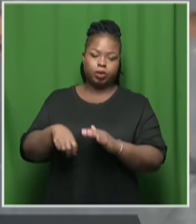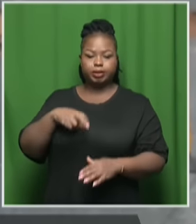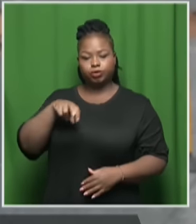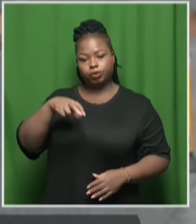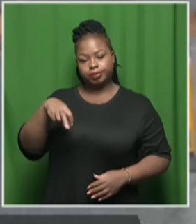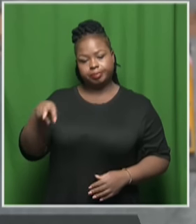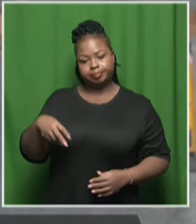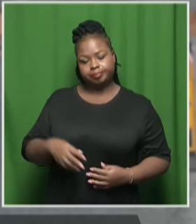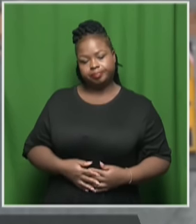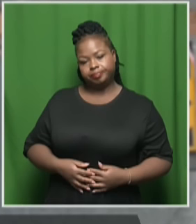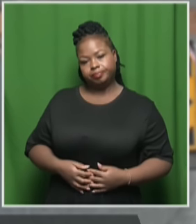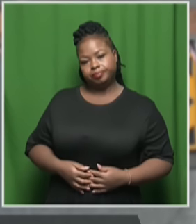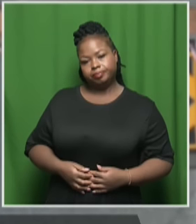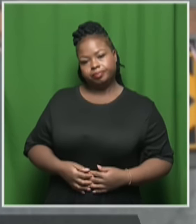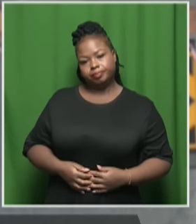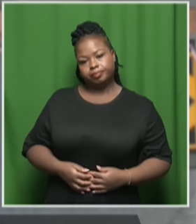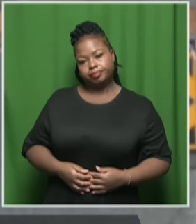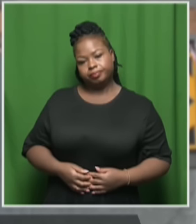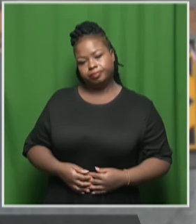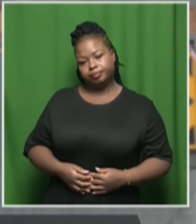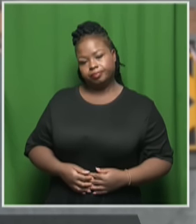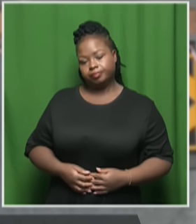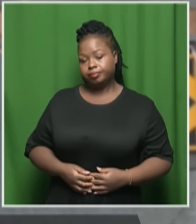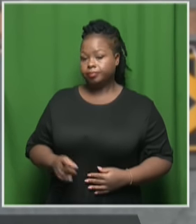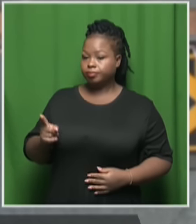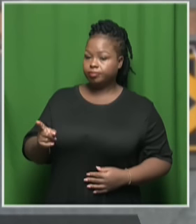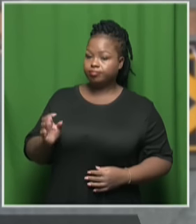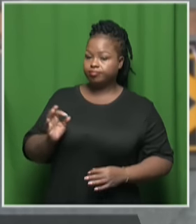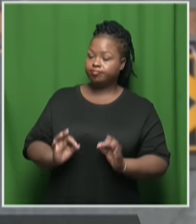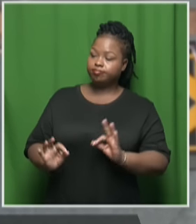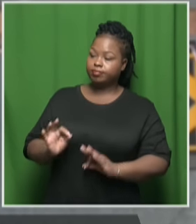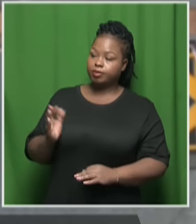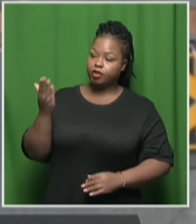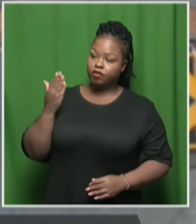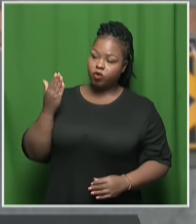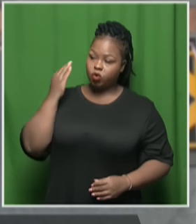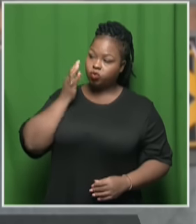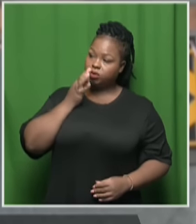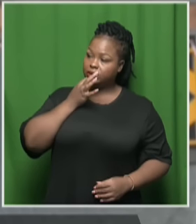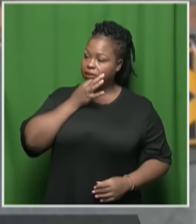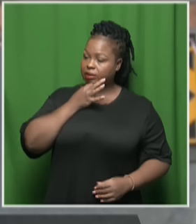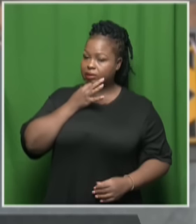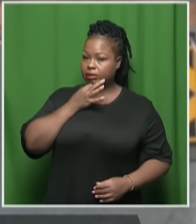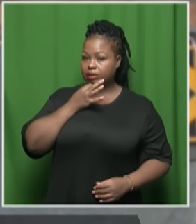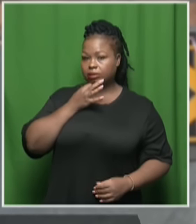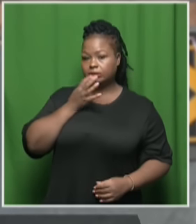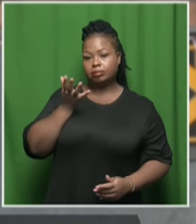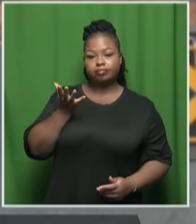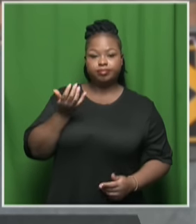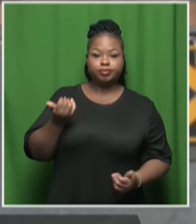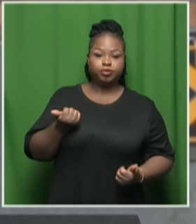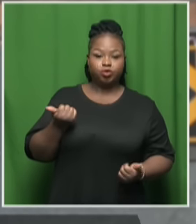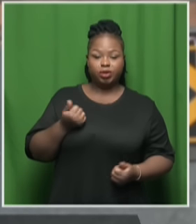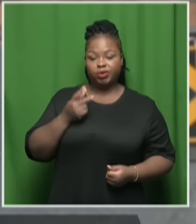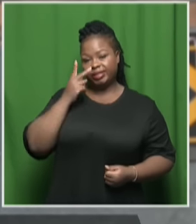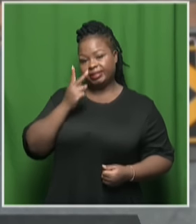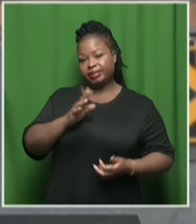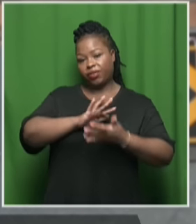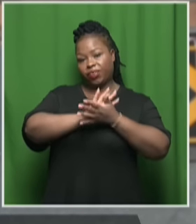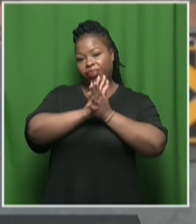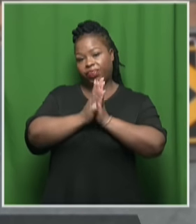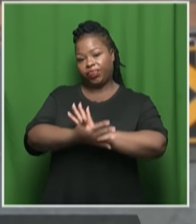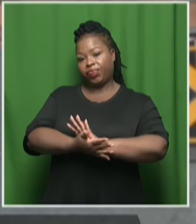tourism industry. Mr. Tsabalala, you told us that earlier that the impact, you can already see it in